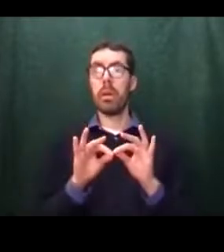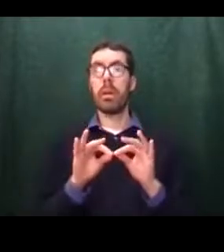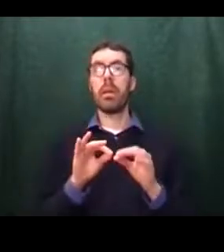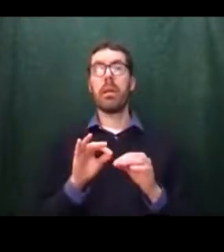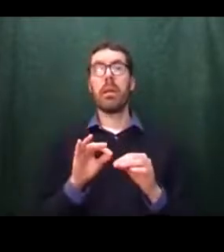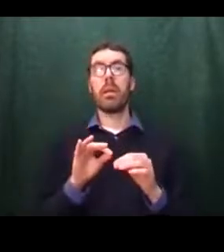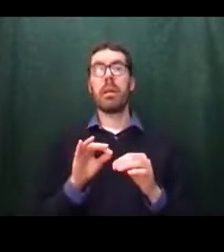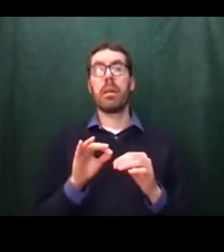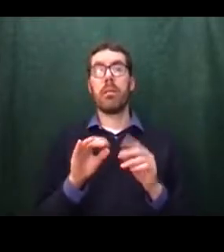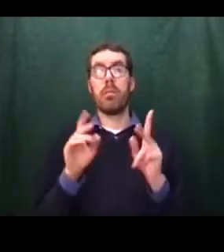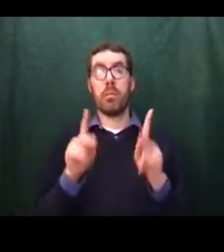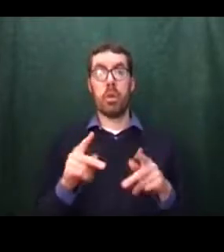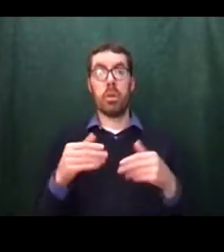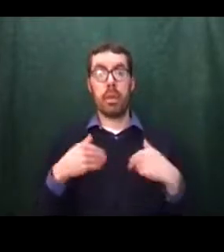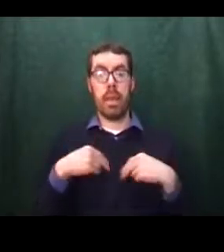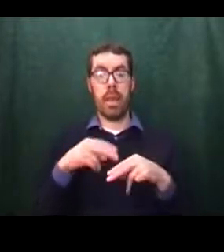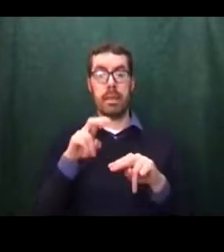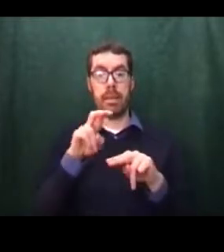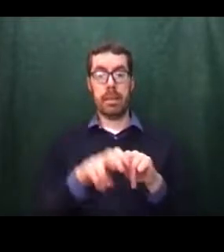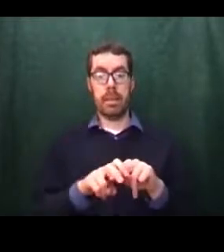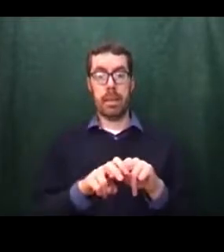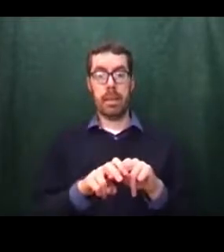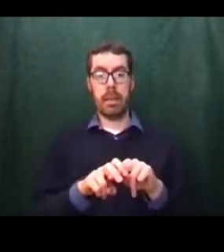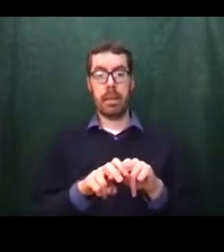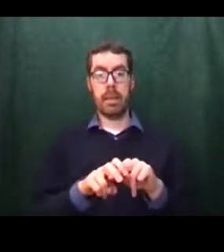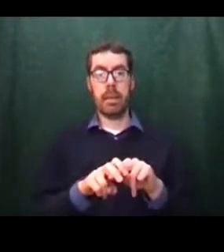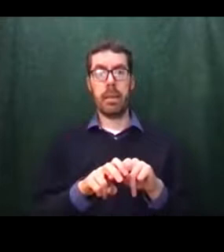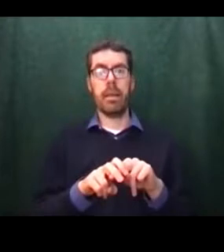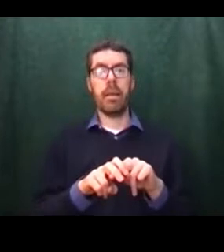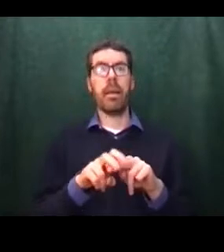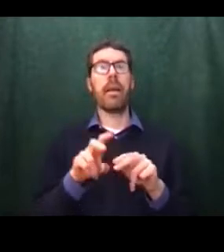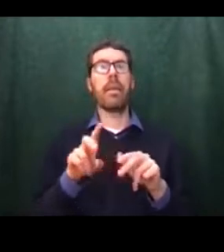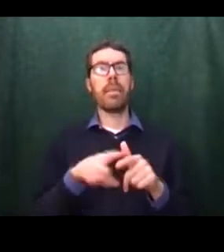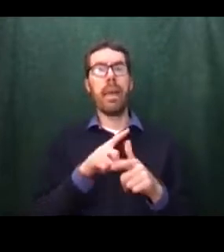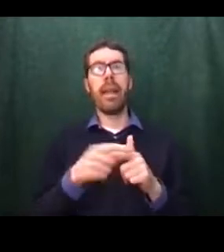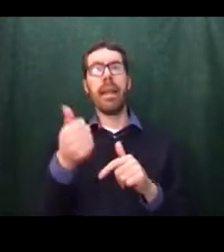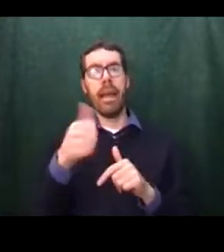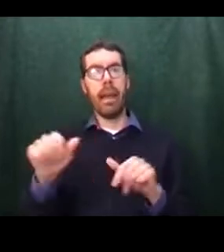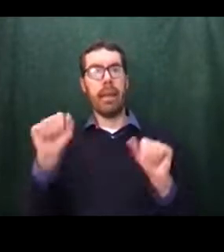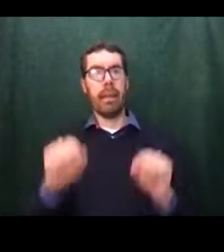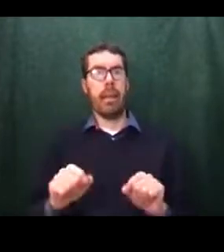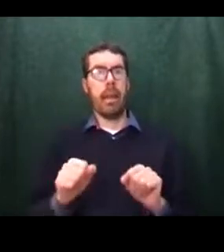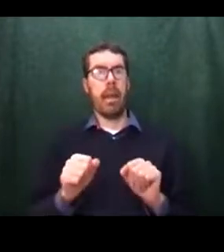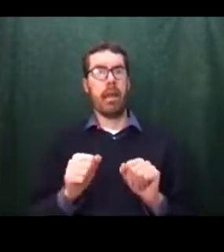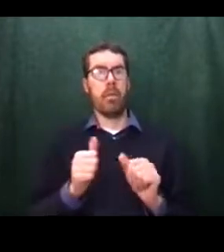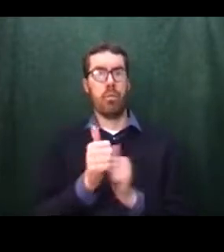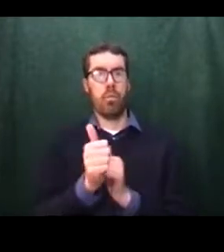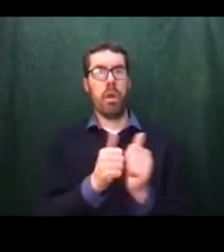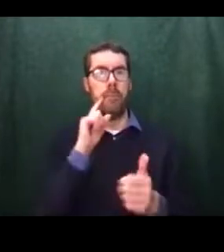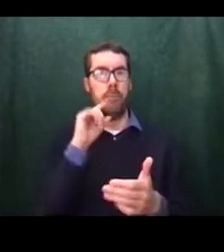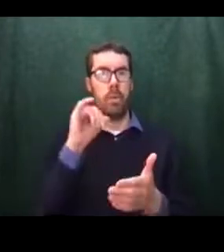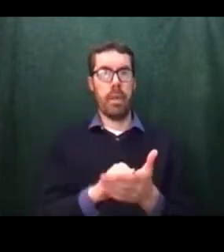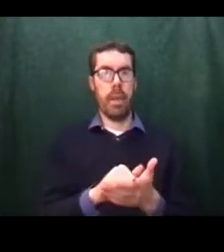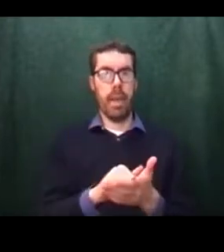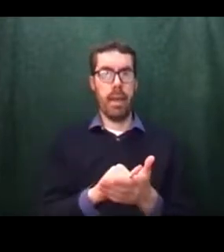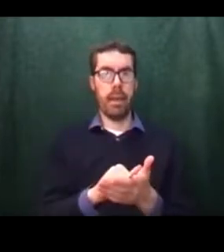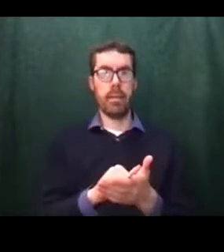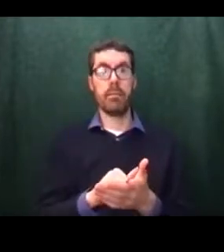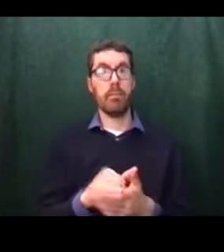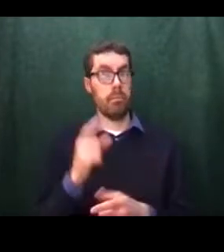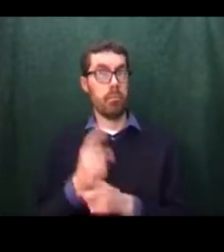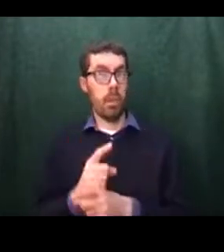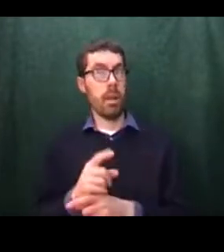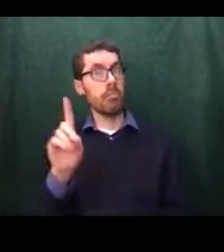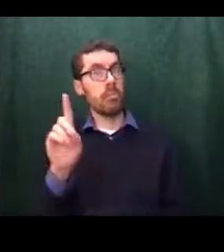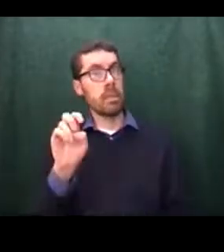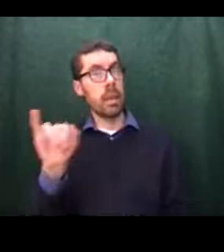seat that anybody can run for. Yes. And now it is really important to me. Talk about DEI.